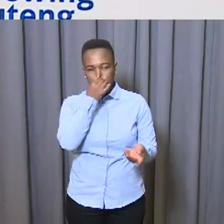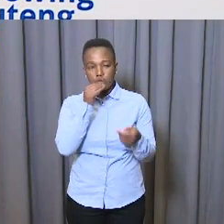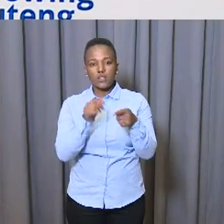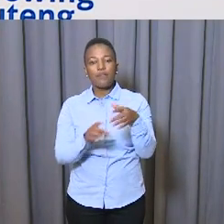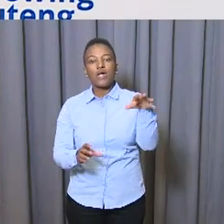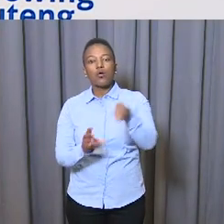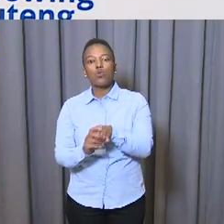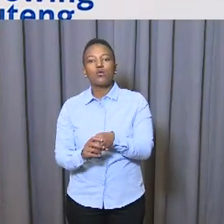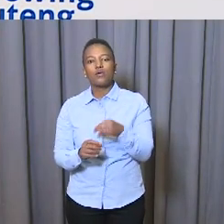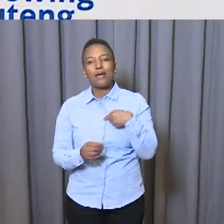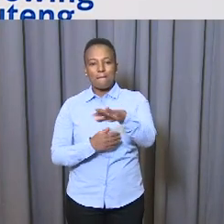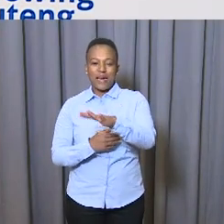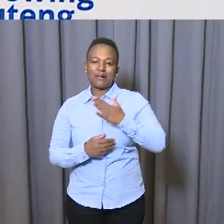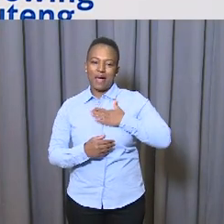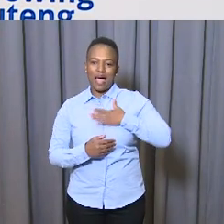I cut my hair.